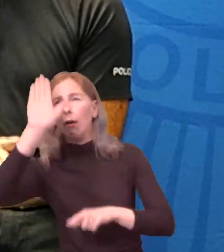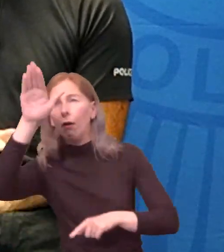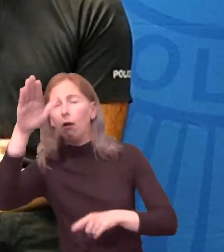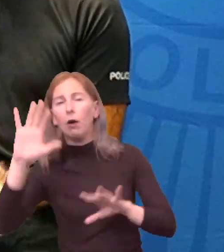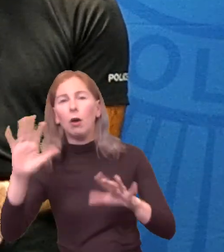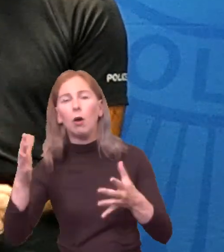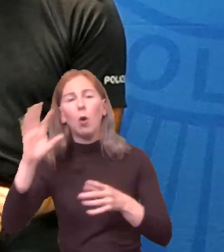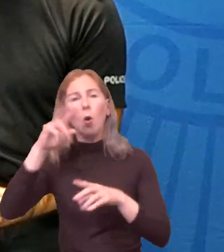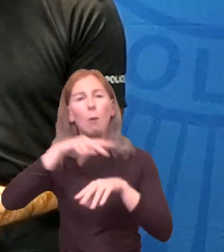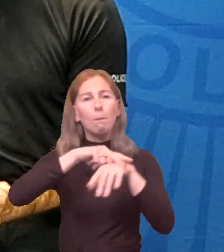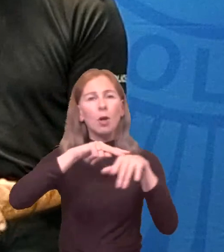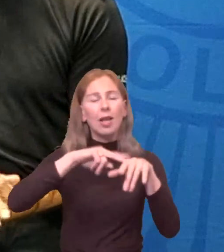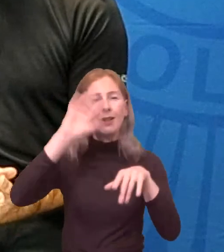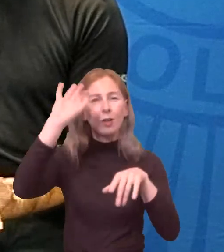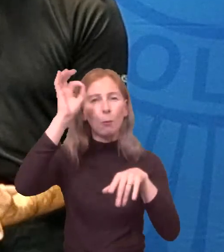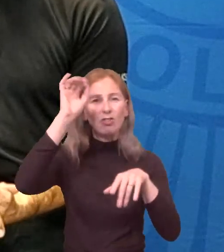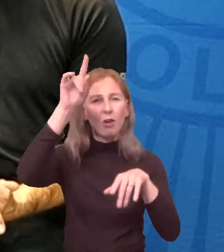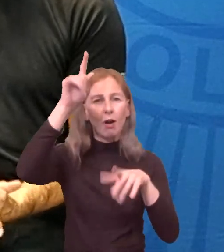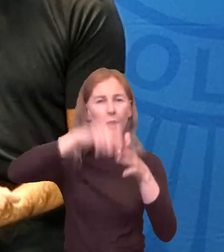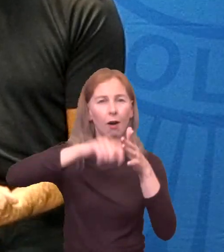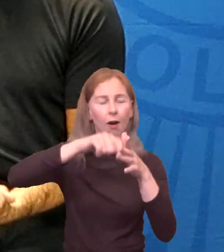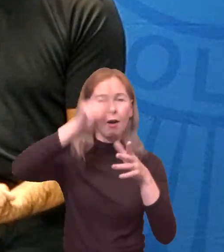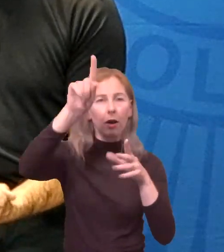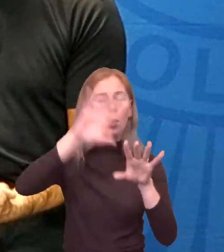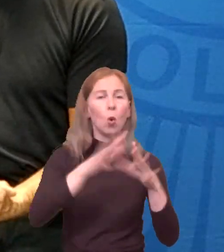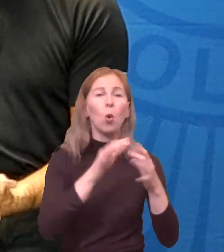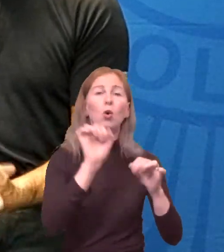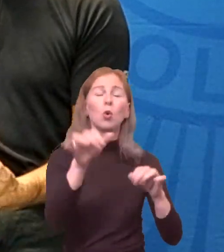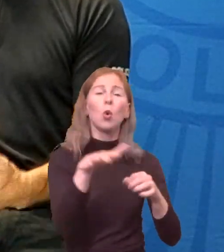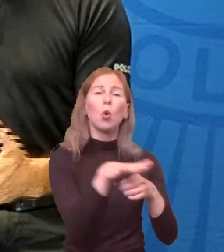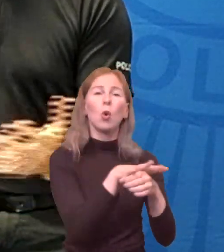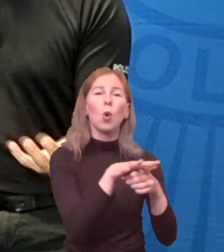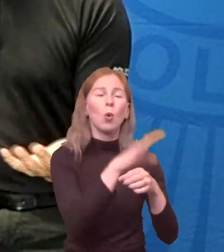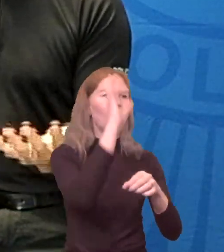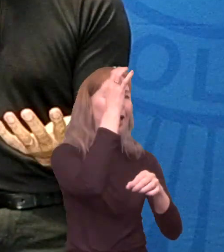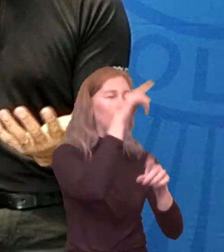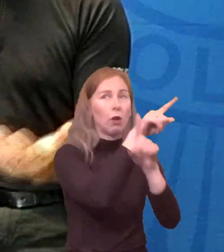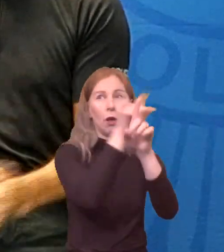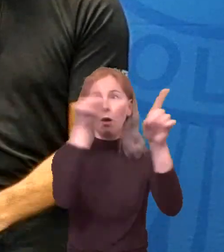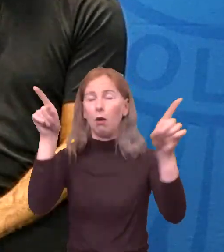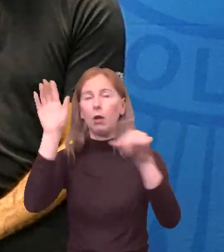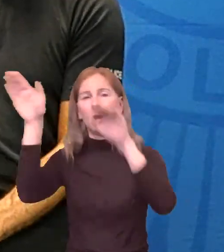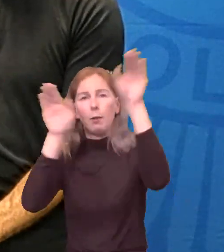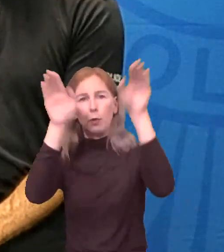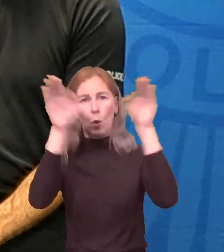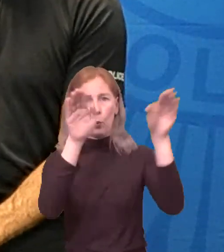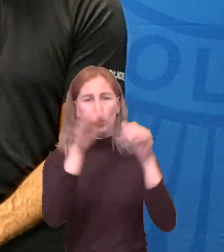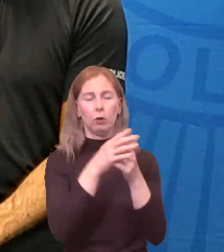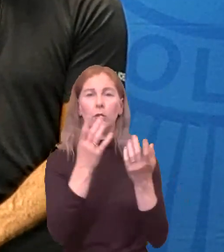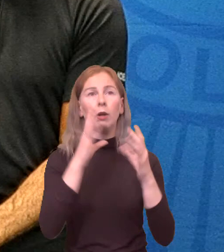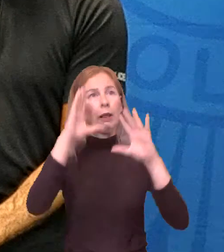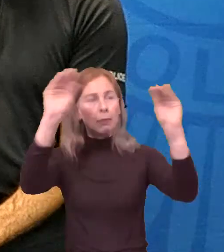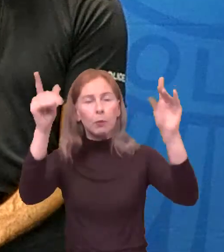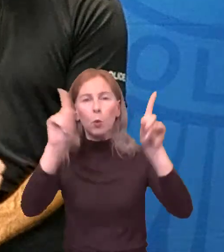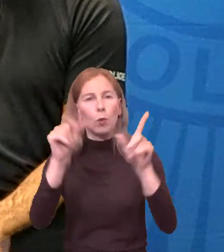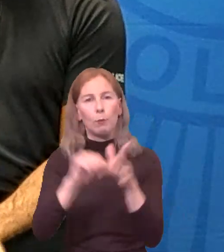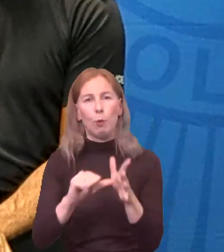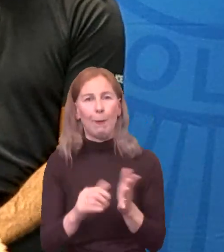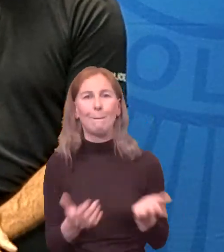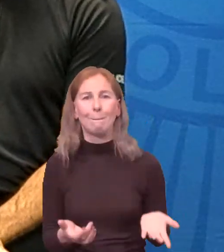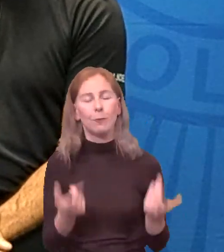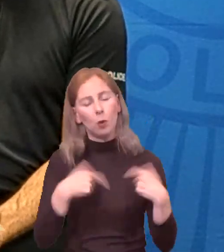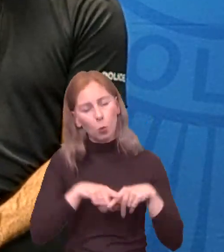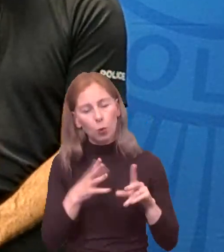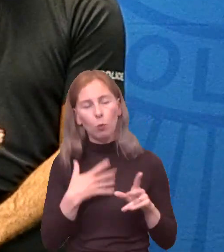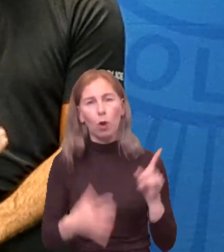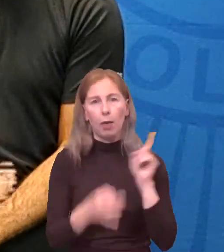Commissioner, your local county councillors or your district and parish councillors, because we all work together. We want to provide you that service. That's what we're